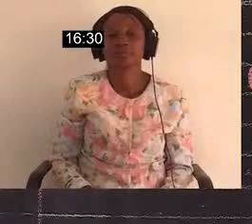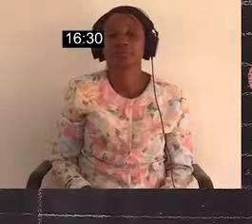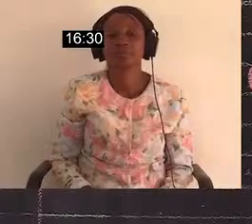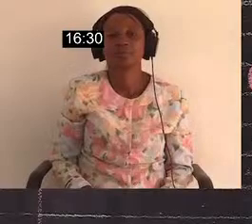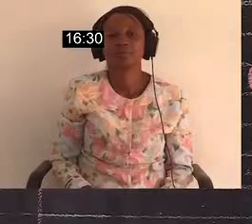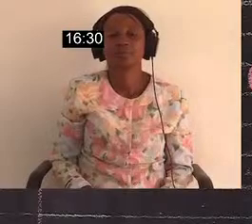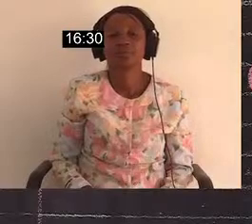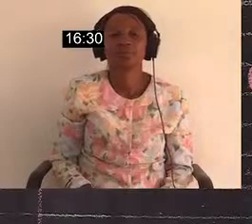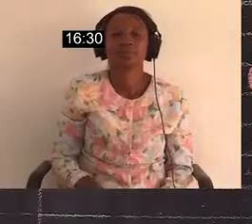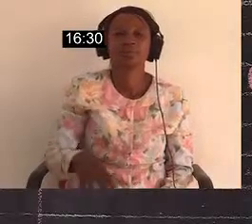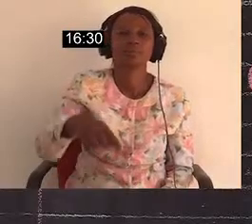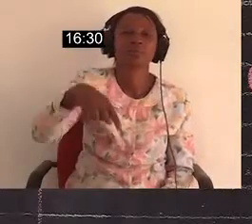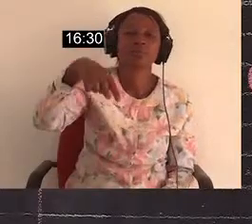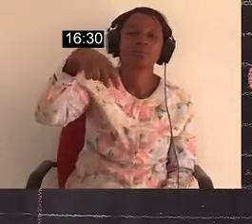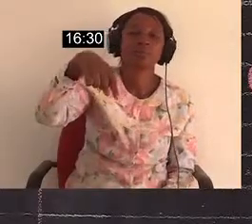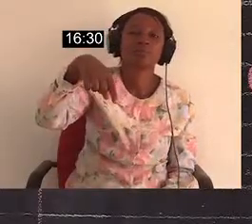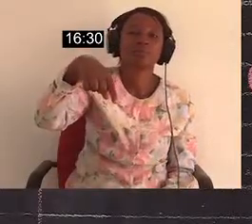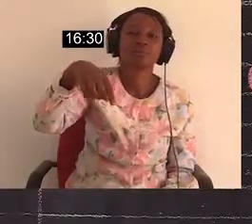You have pop.